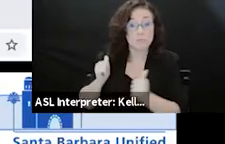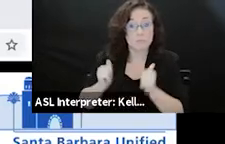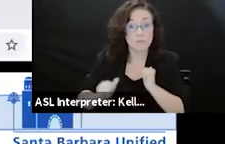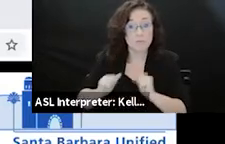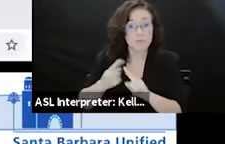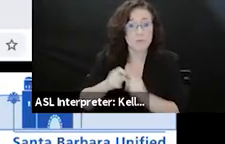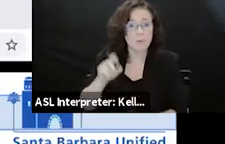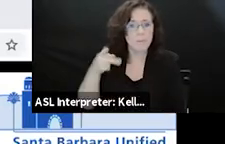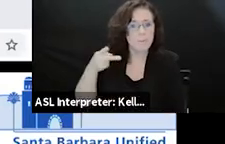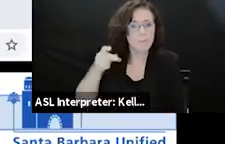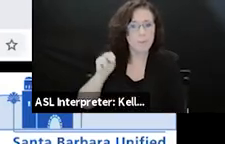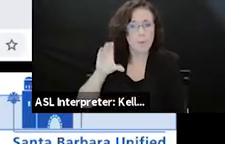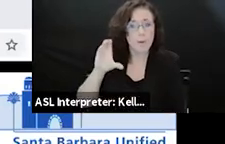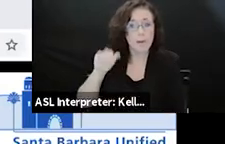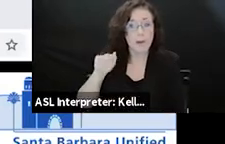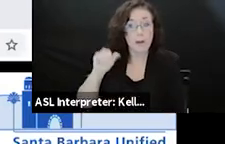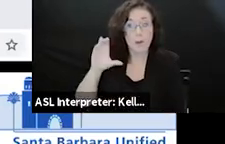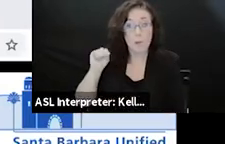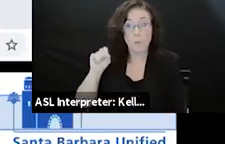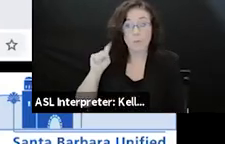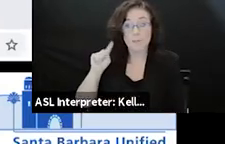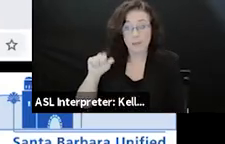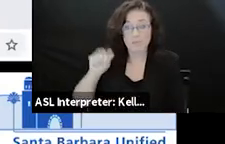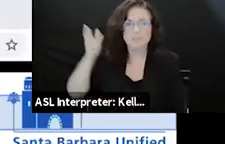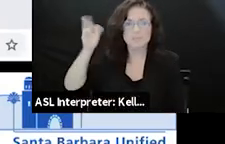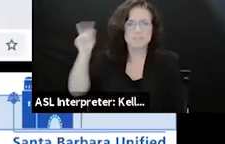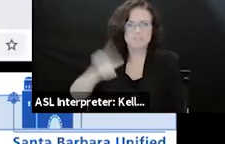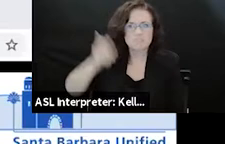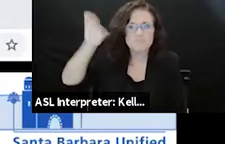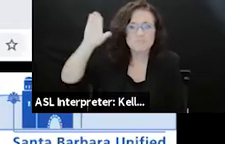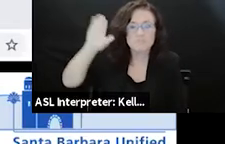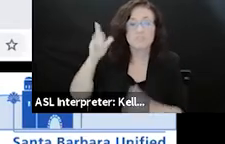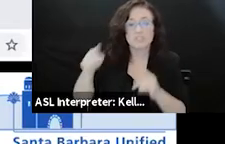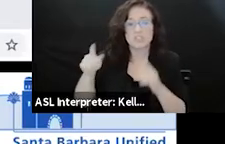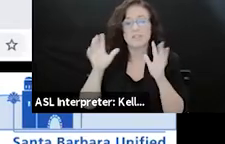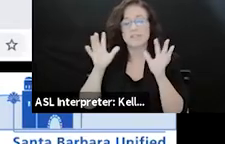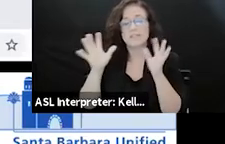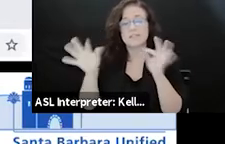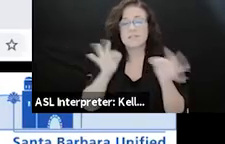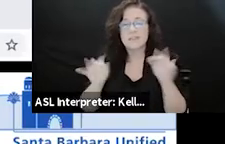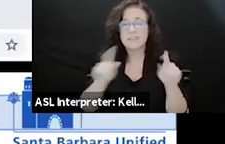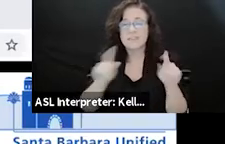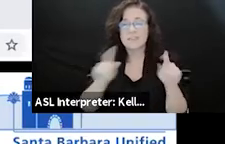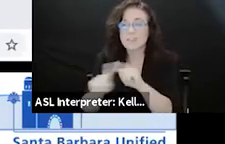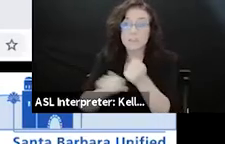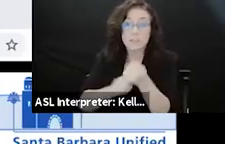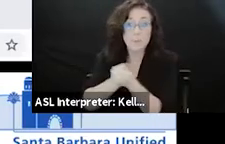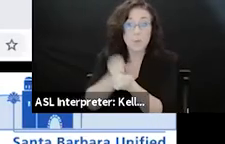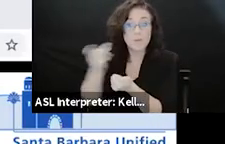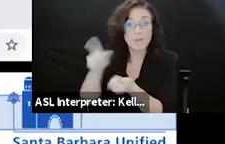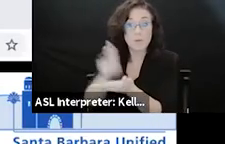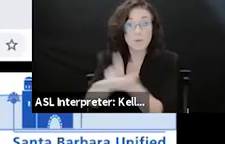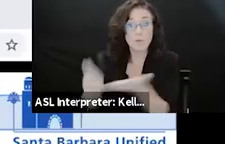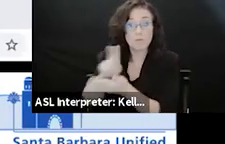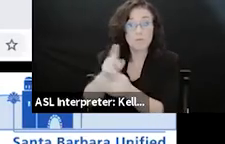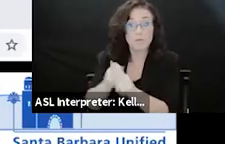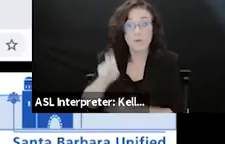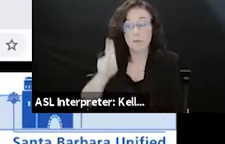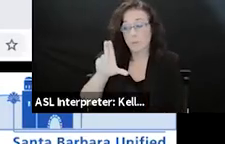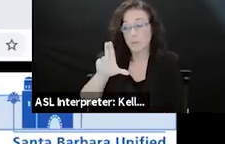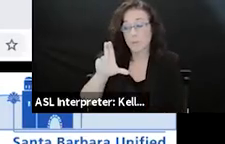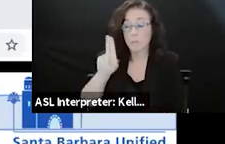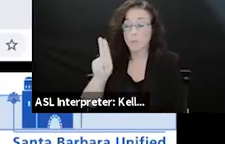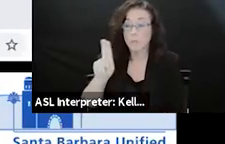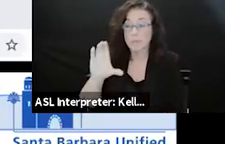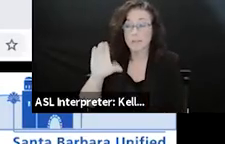also enthusiastically discussed the supports for incoming students and their families offered at the university both nights ended